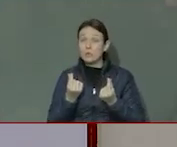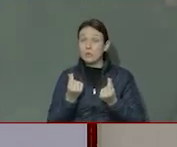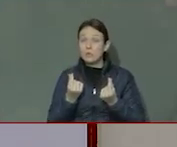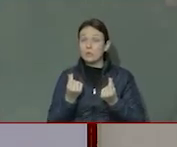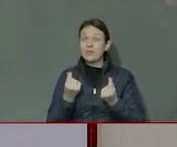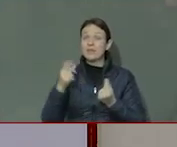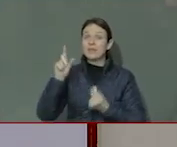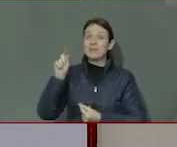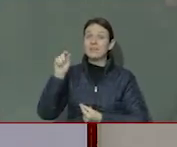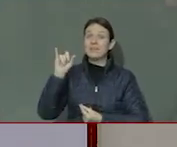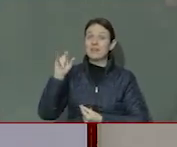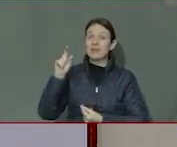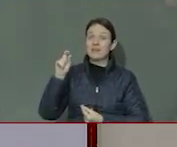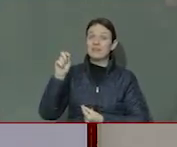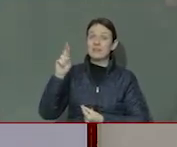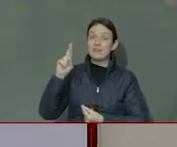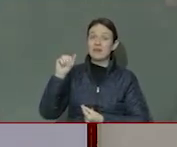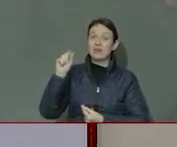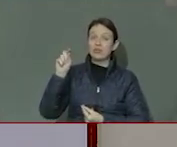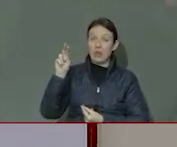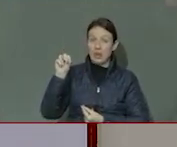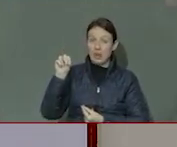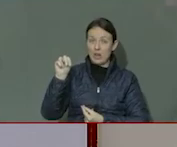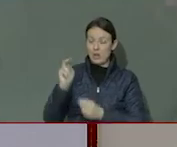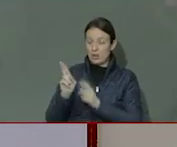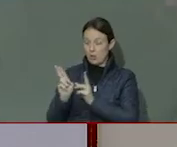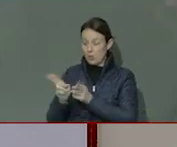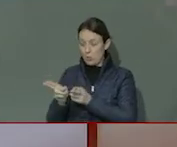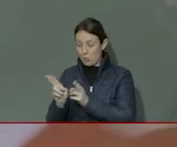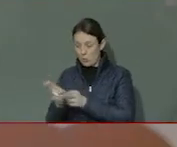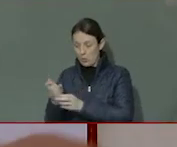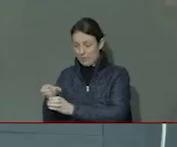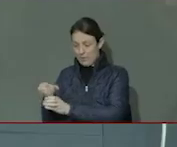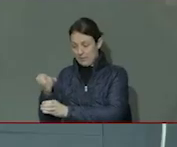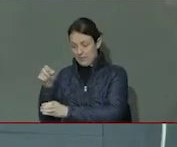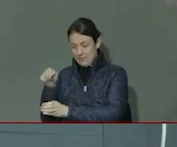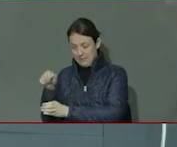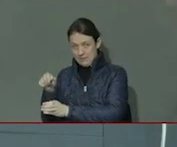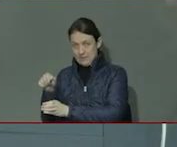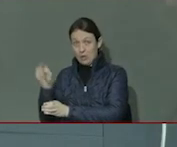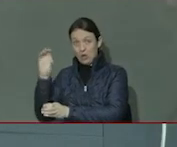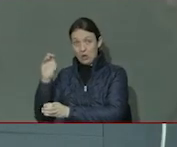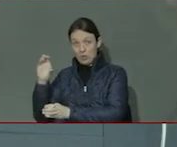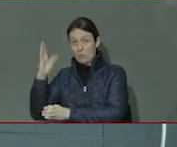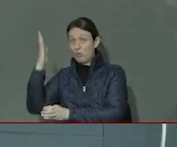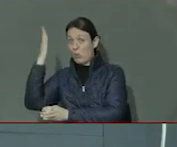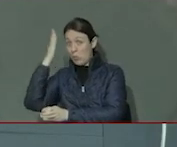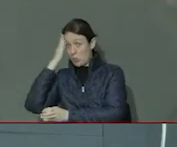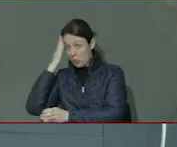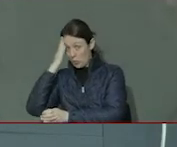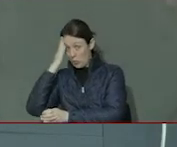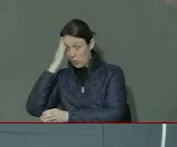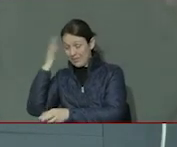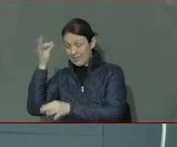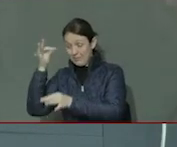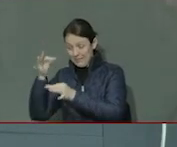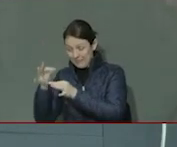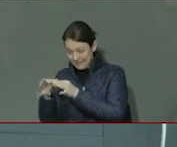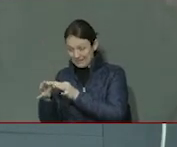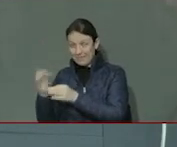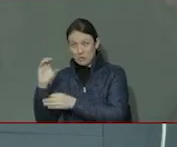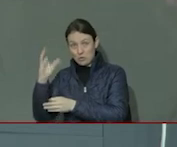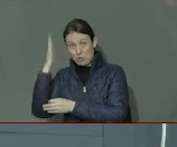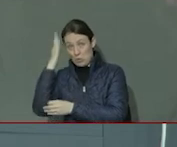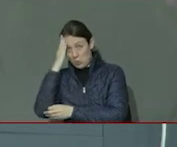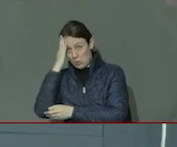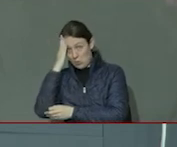titration, and we use a standard solution that has been prepared according to a very specific concentration.